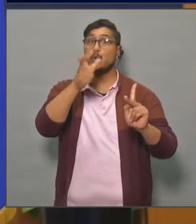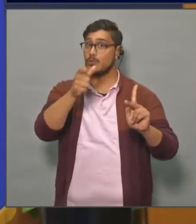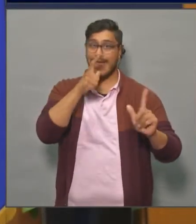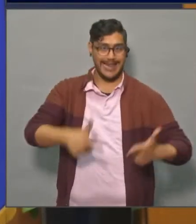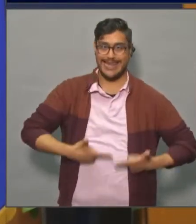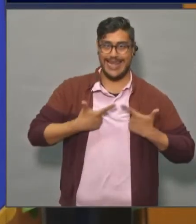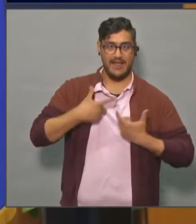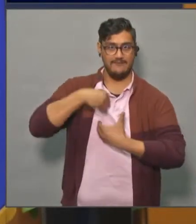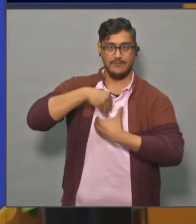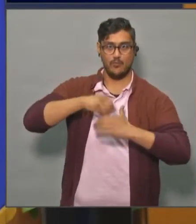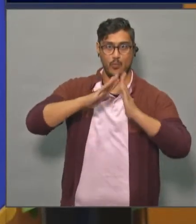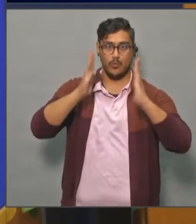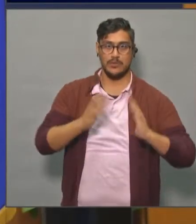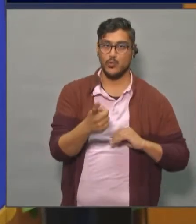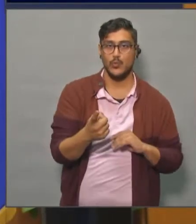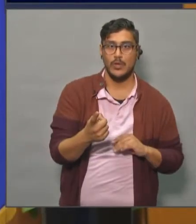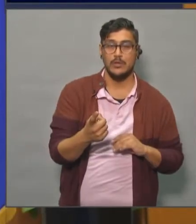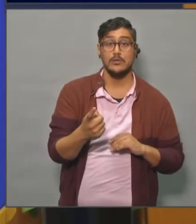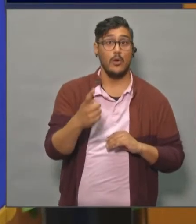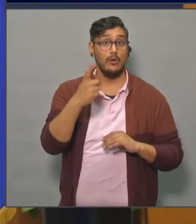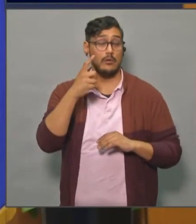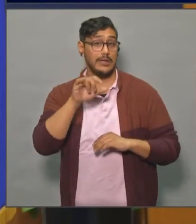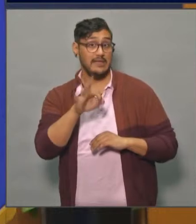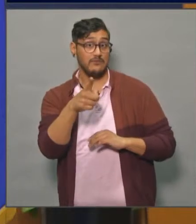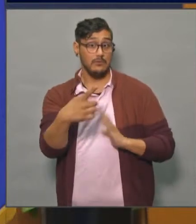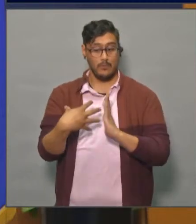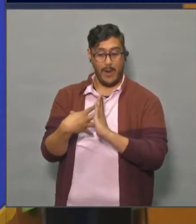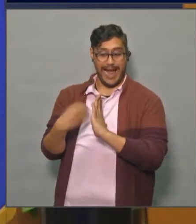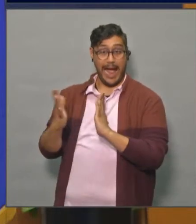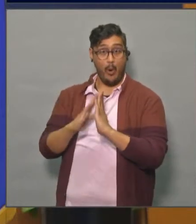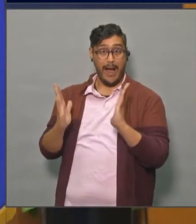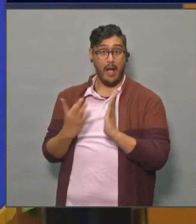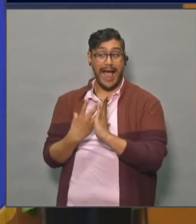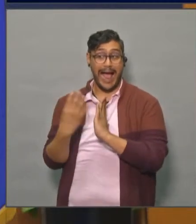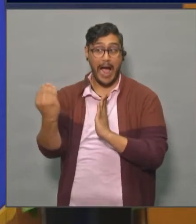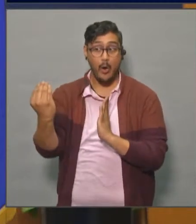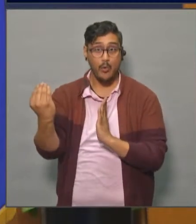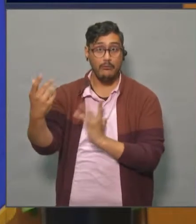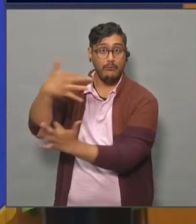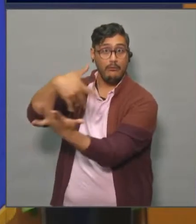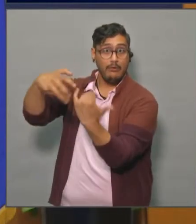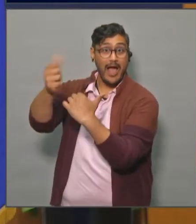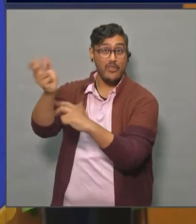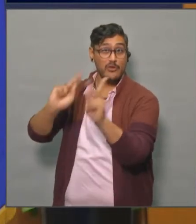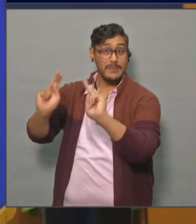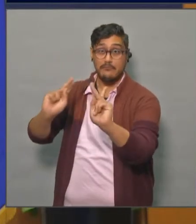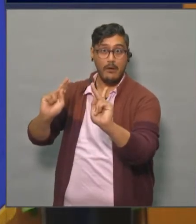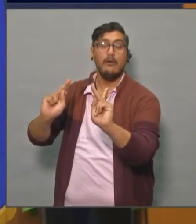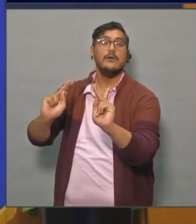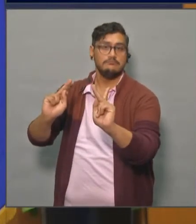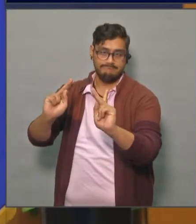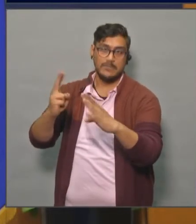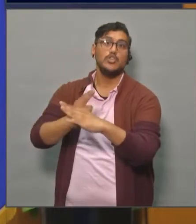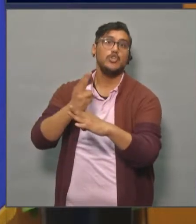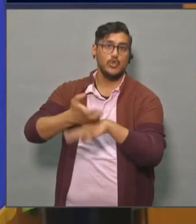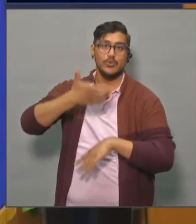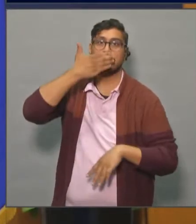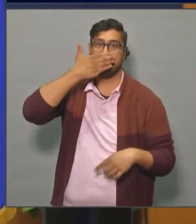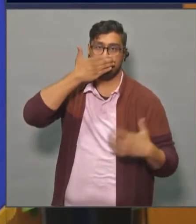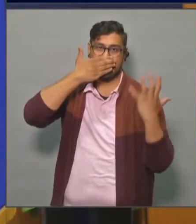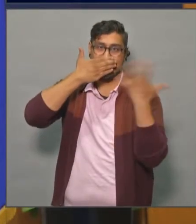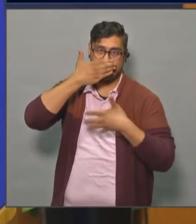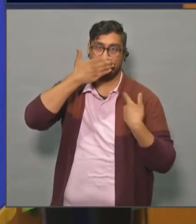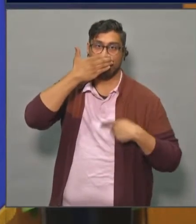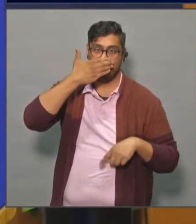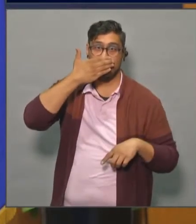be in contact with other people who are not in your household, we do urge you to always use that cloth face covering. It